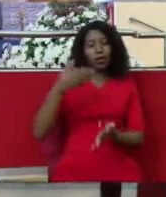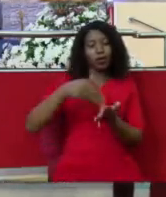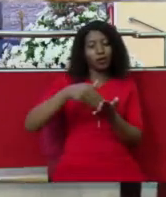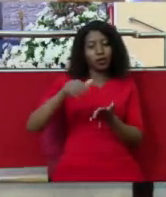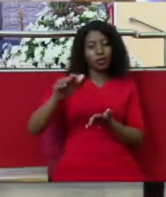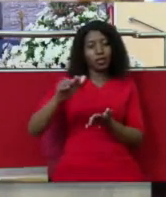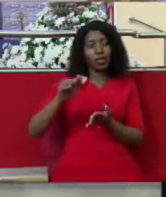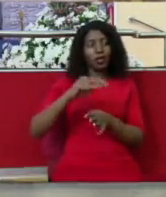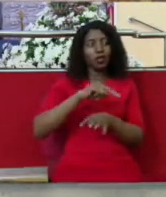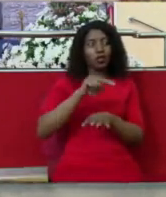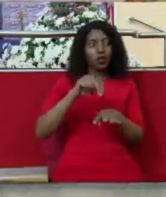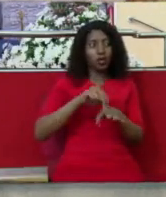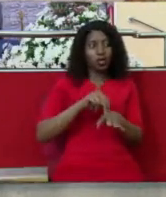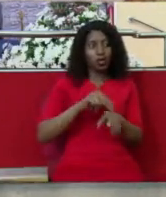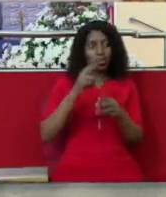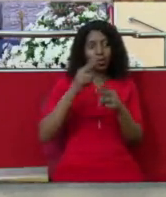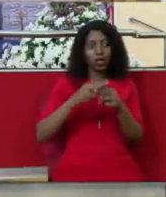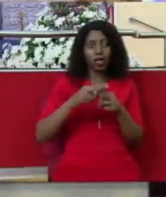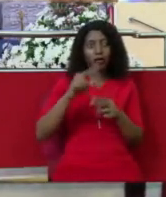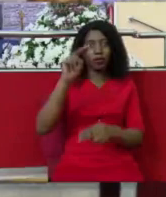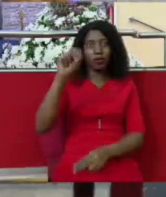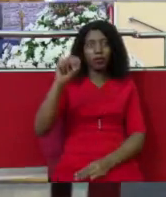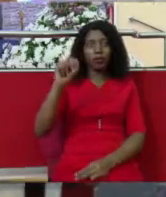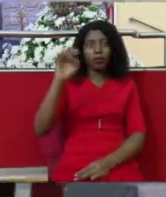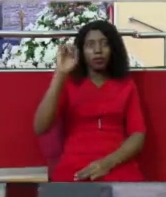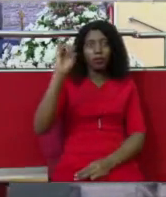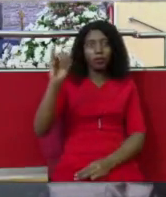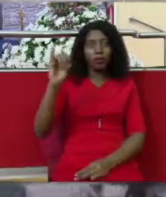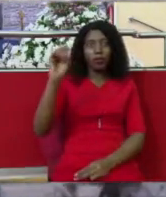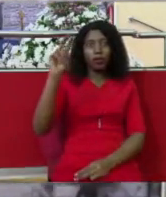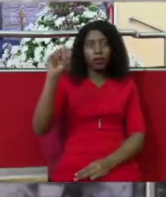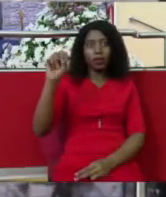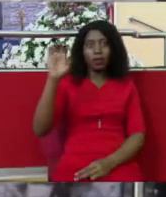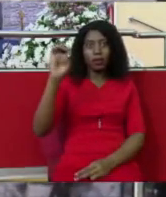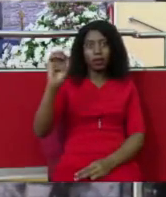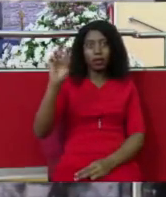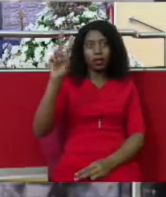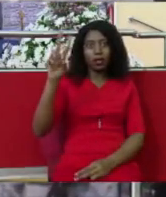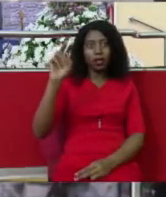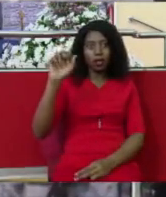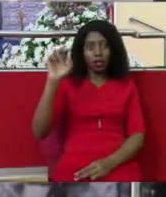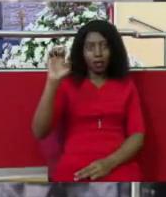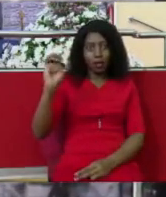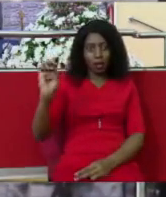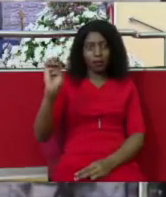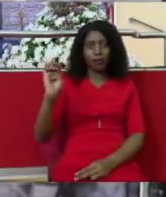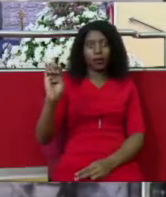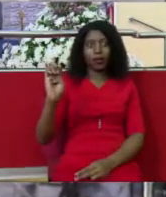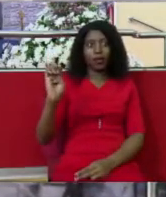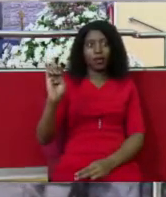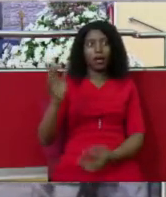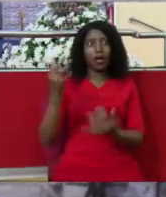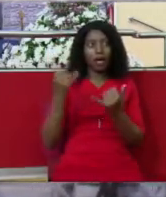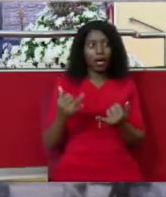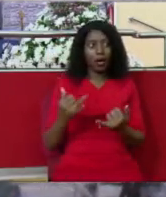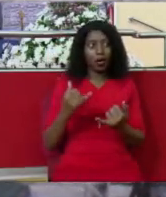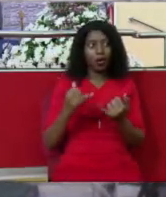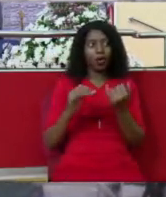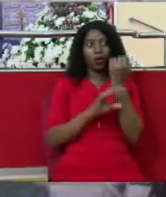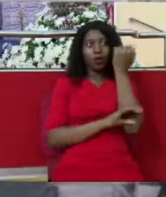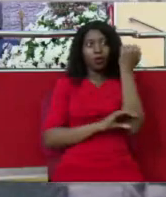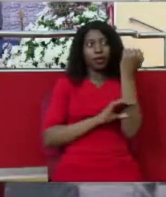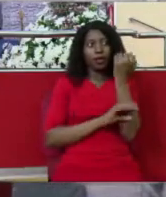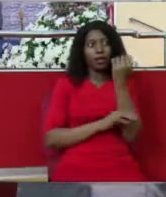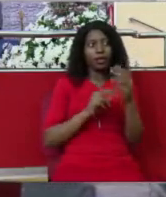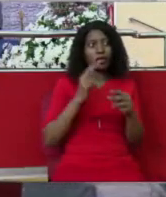Nineveh. Jonah alikuwa anatumwa kwenye taifa linaloitwa Nineveh, which is the current Iraq. Na ile ndio nchi inaitwa Iraq